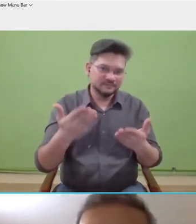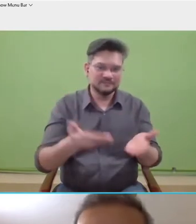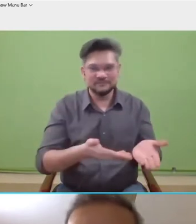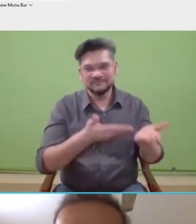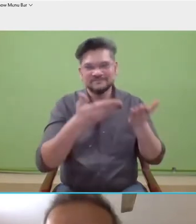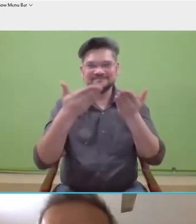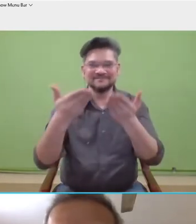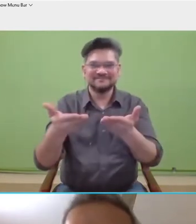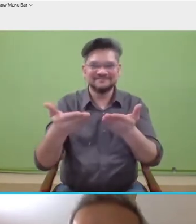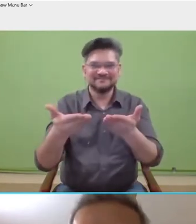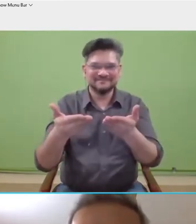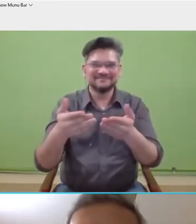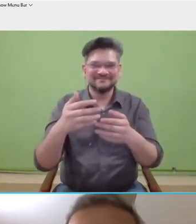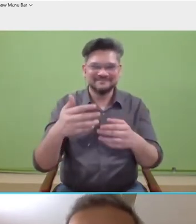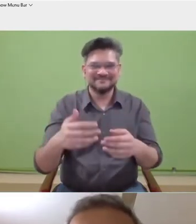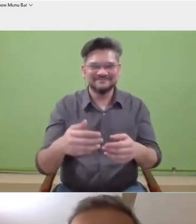rebex is yours